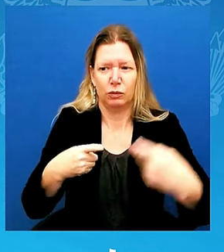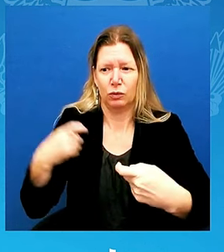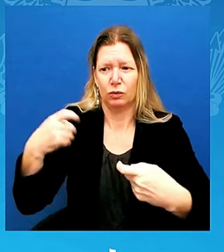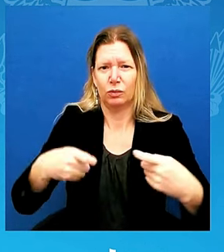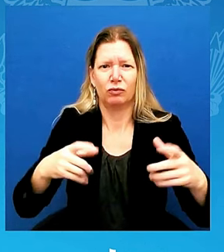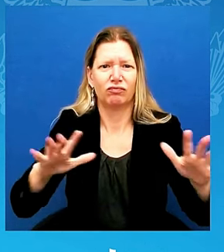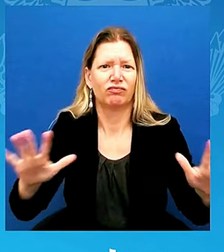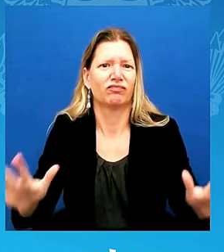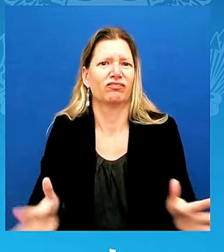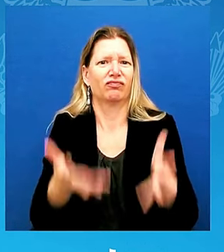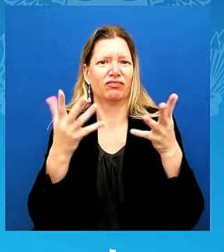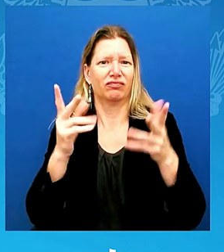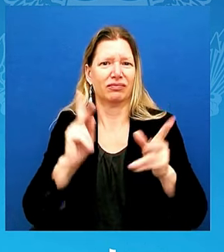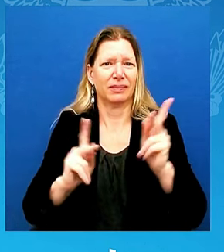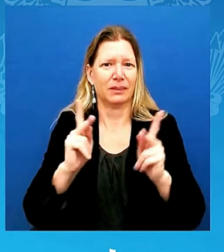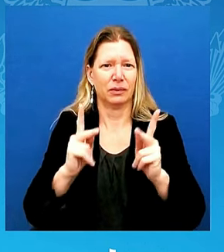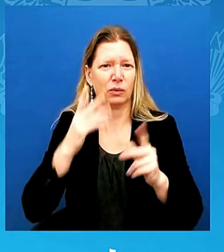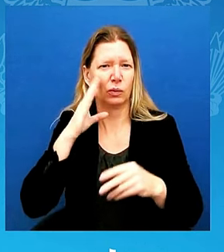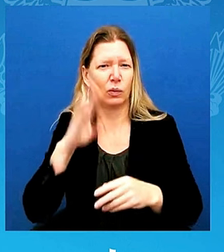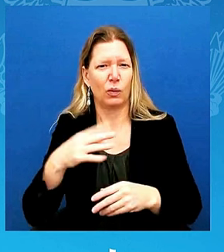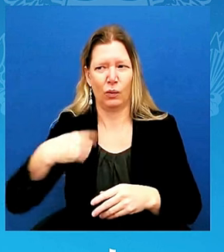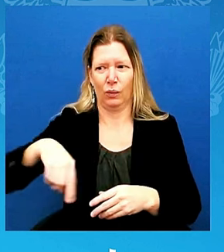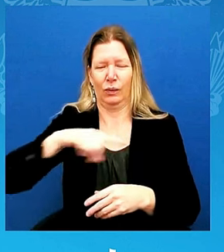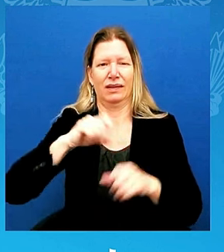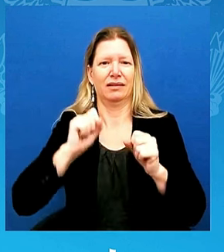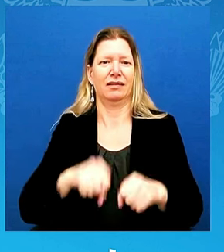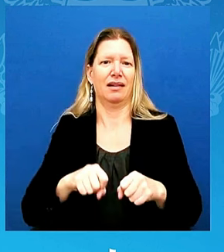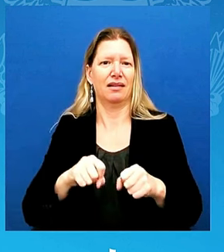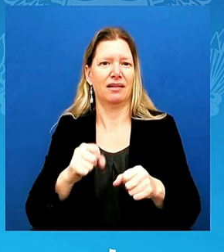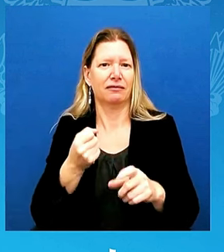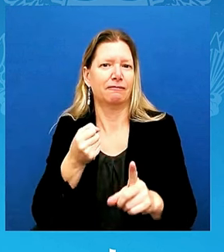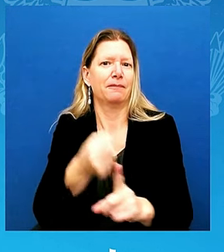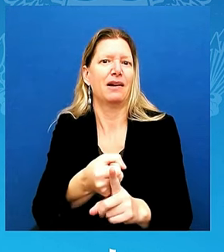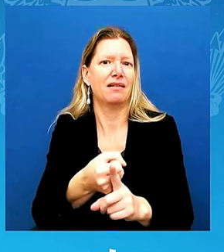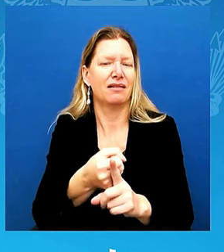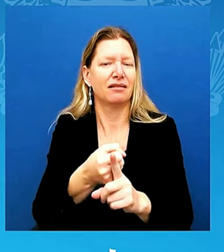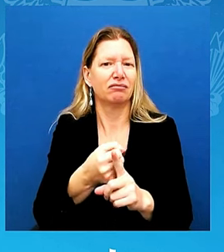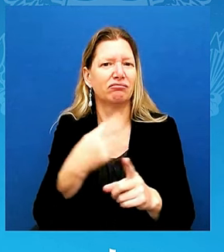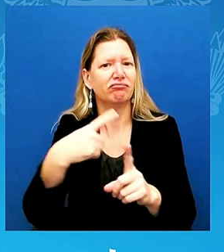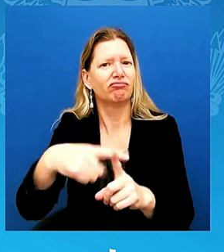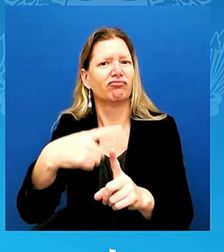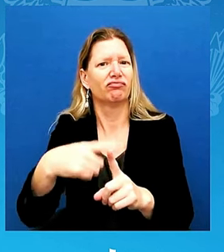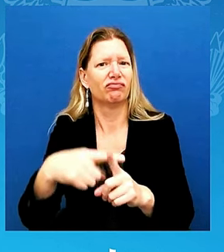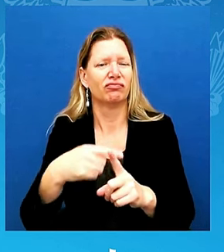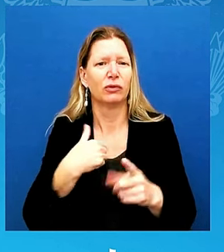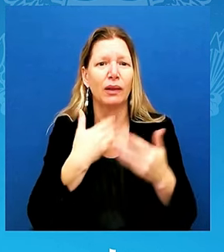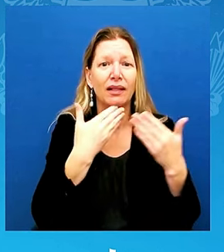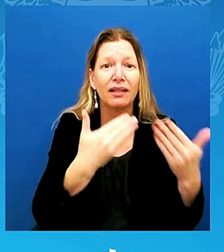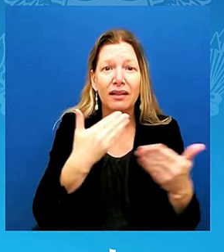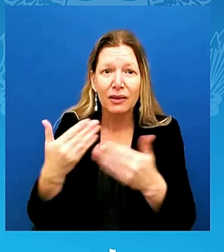I thank everyone for rising to this moment, and I thank you all here for the work that you each do.